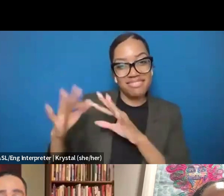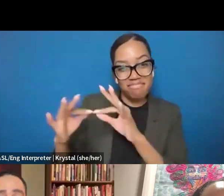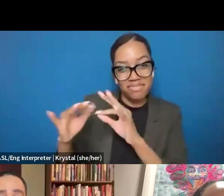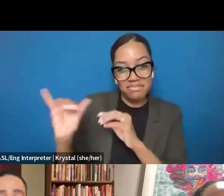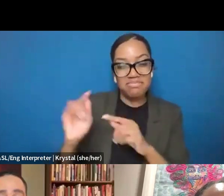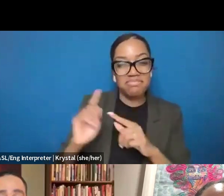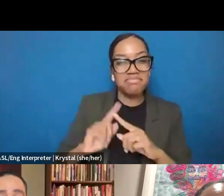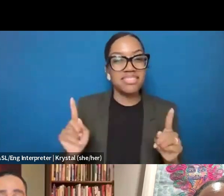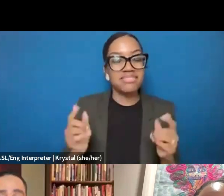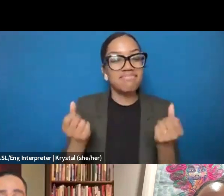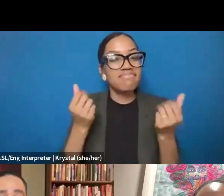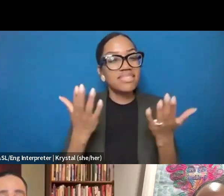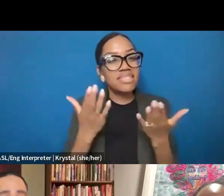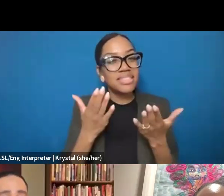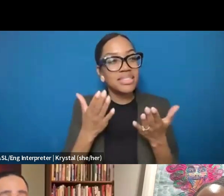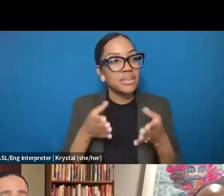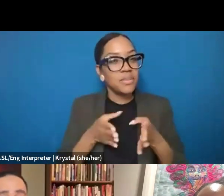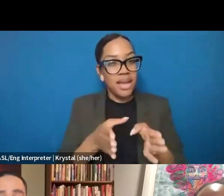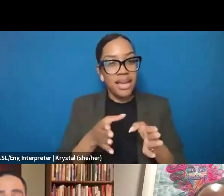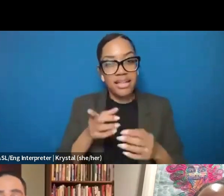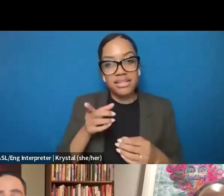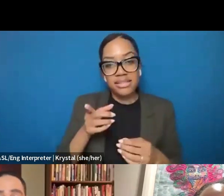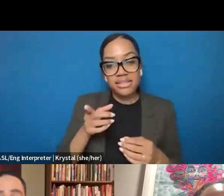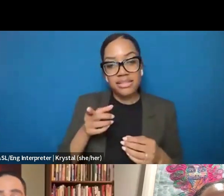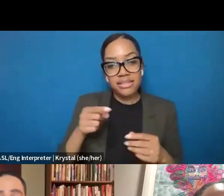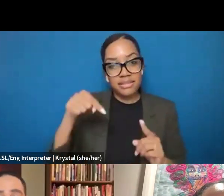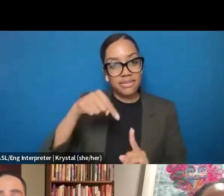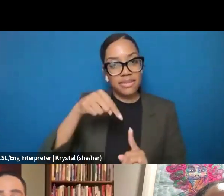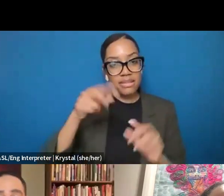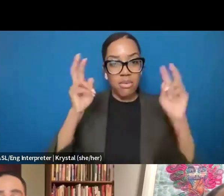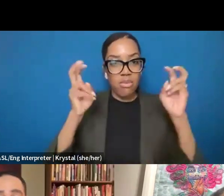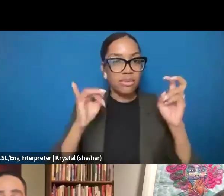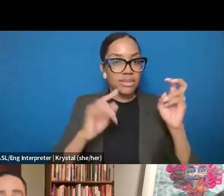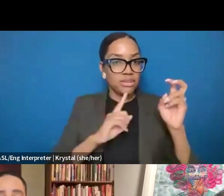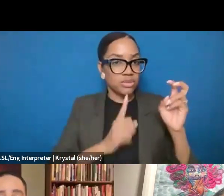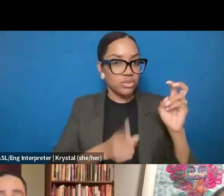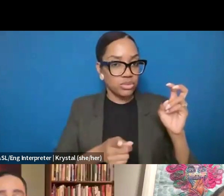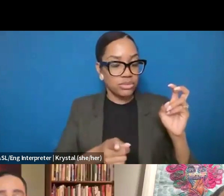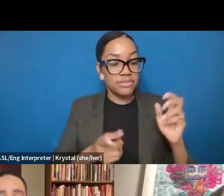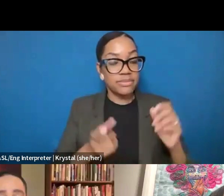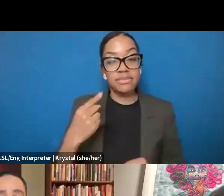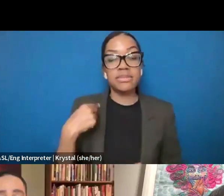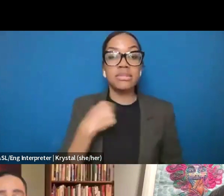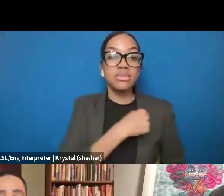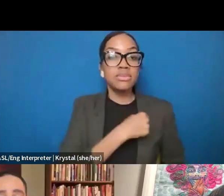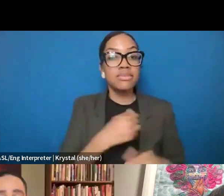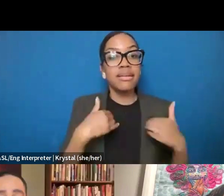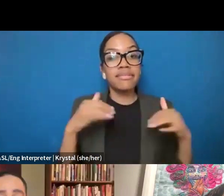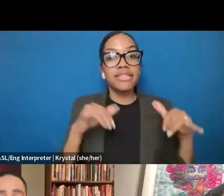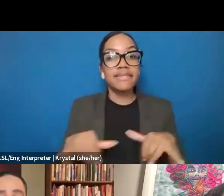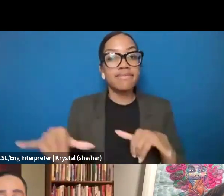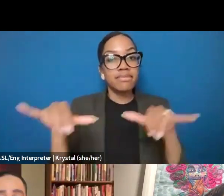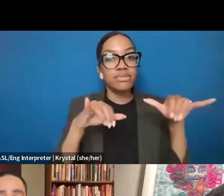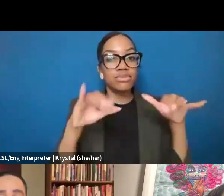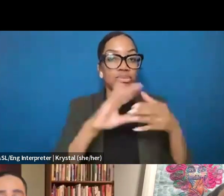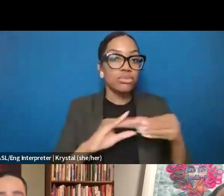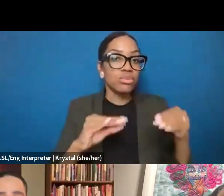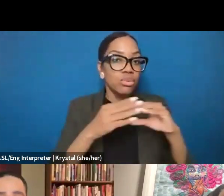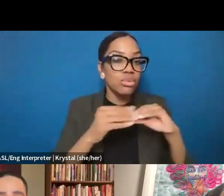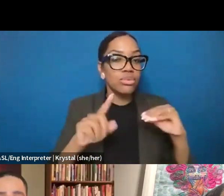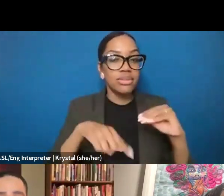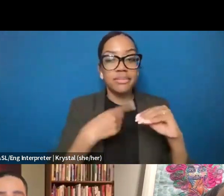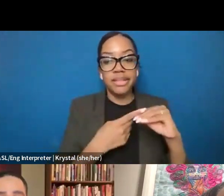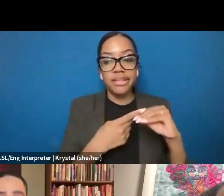this is true. There is a conventional story that we tell about the road